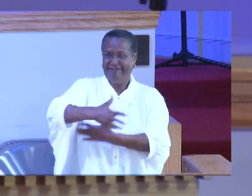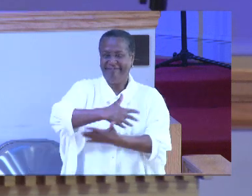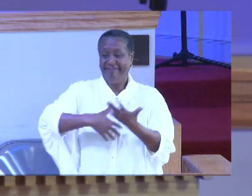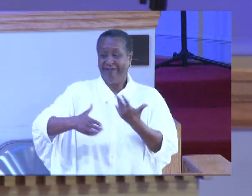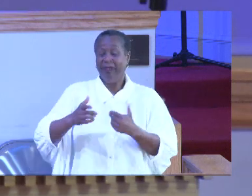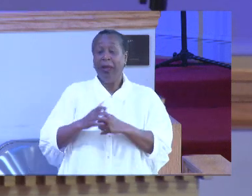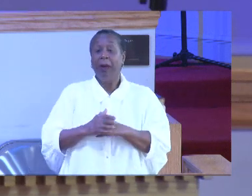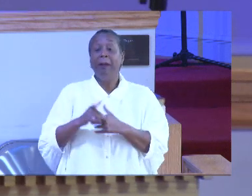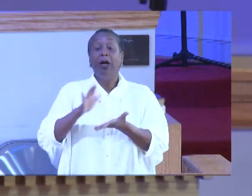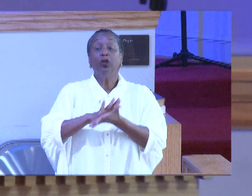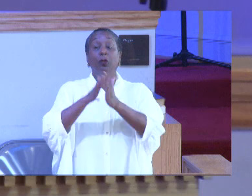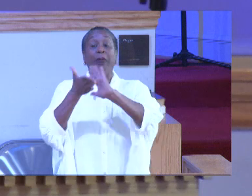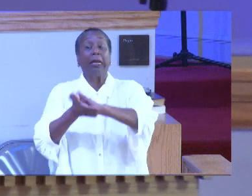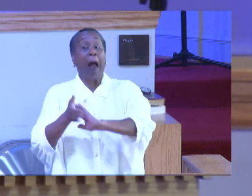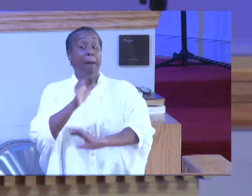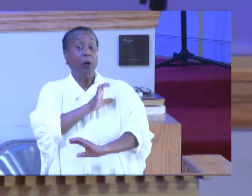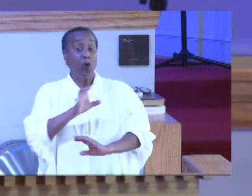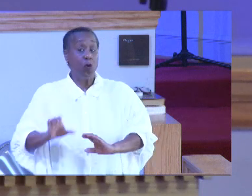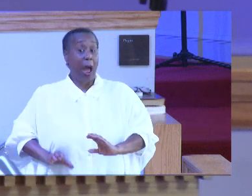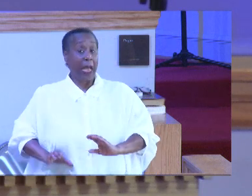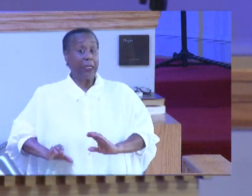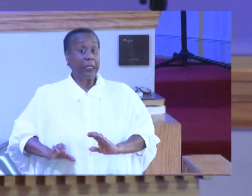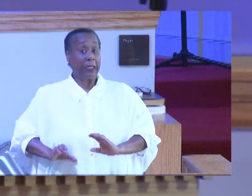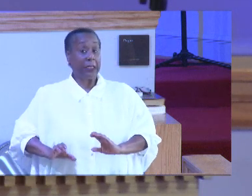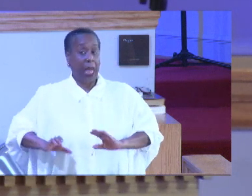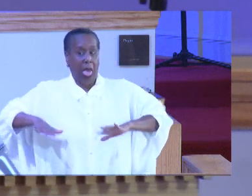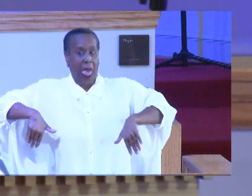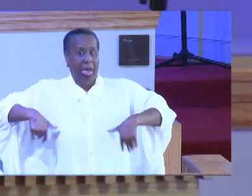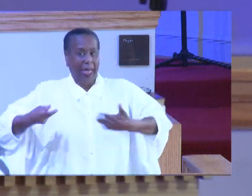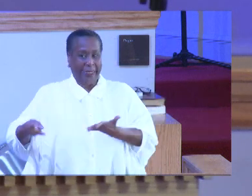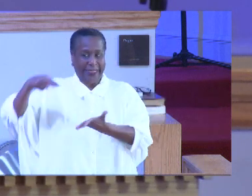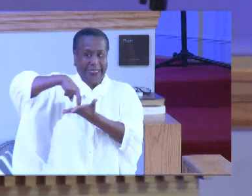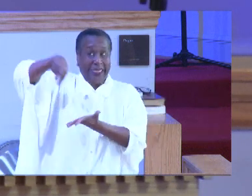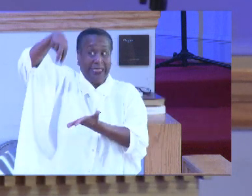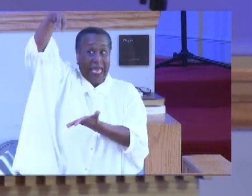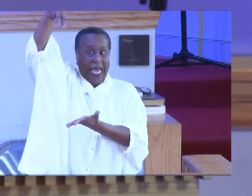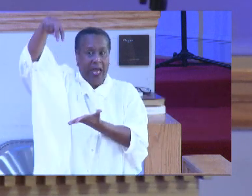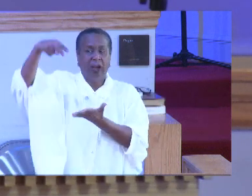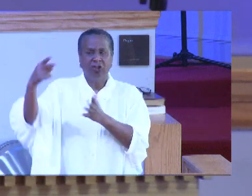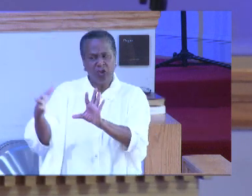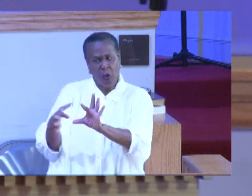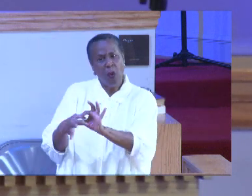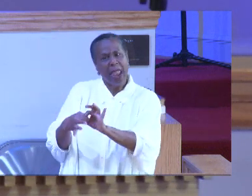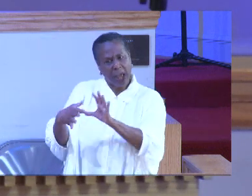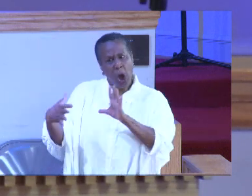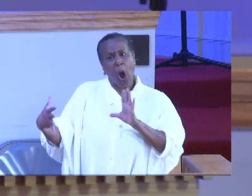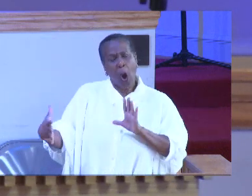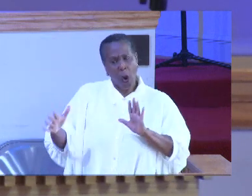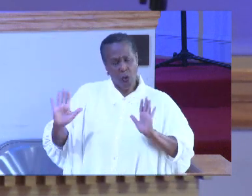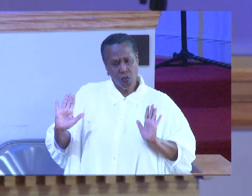the cosmic Christ, I'm not yet ascended. So let go.